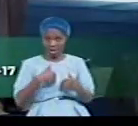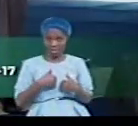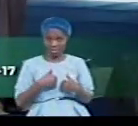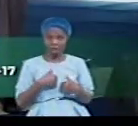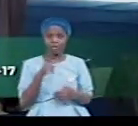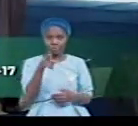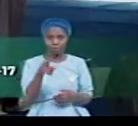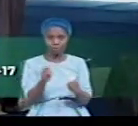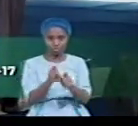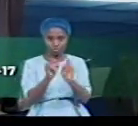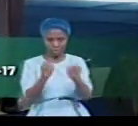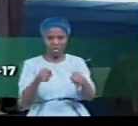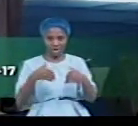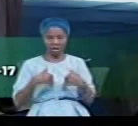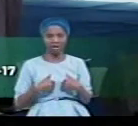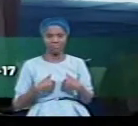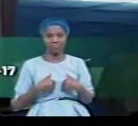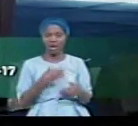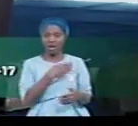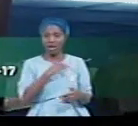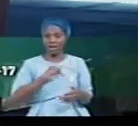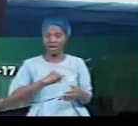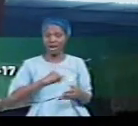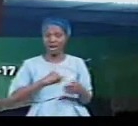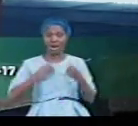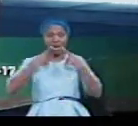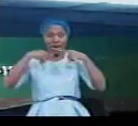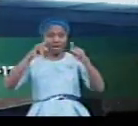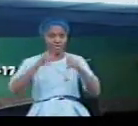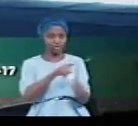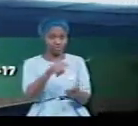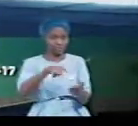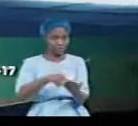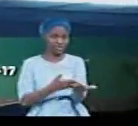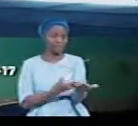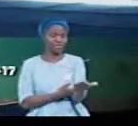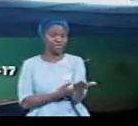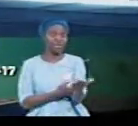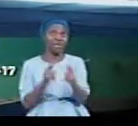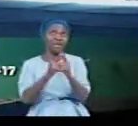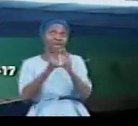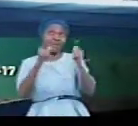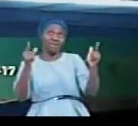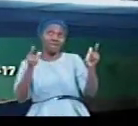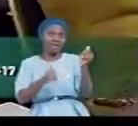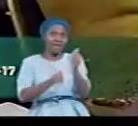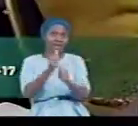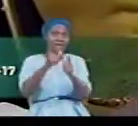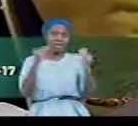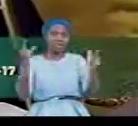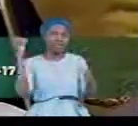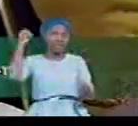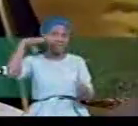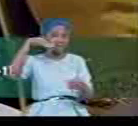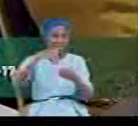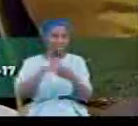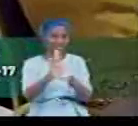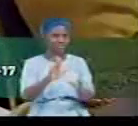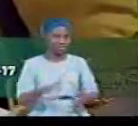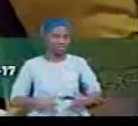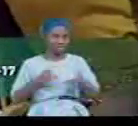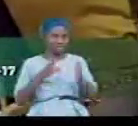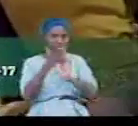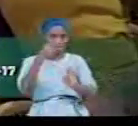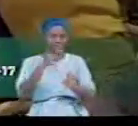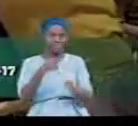can have. And I declare to you this morning, greater grace in your life,